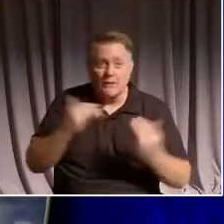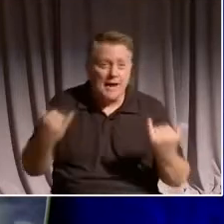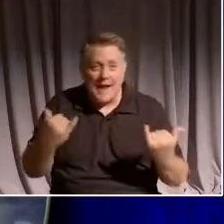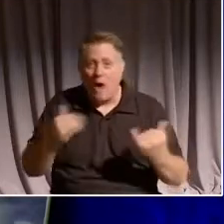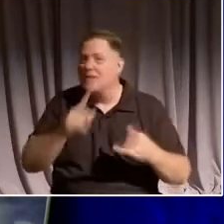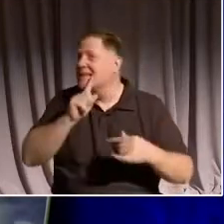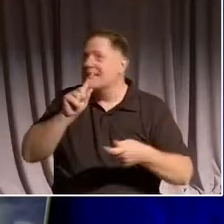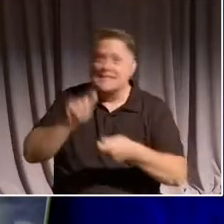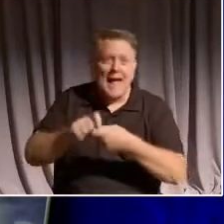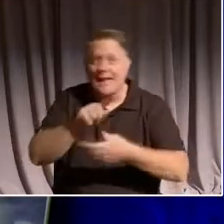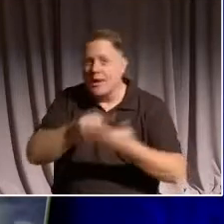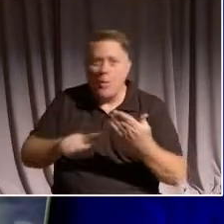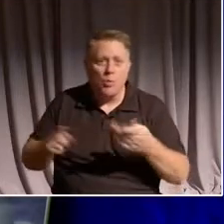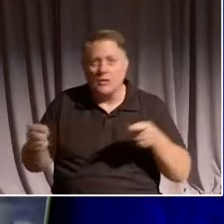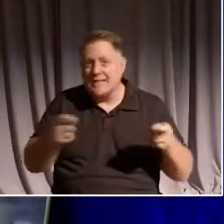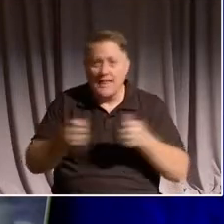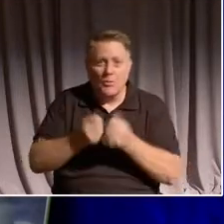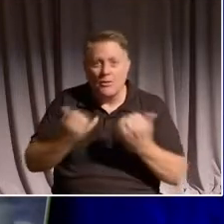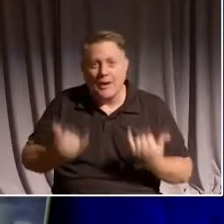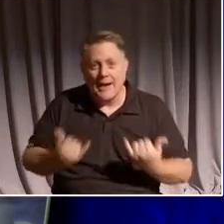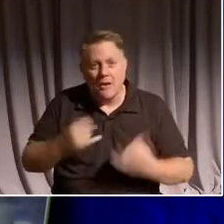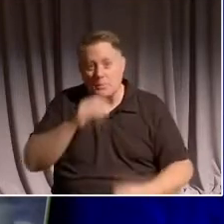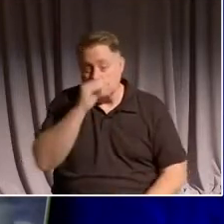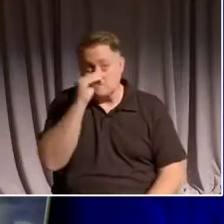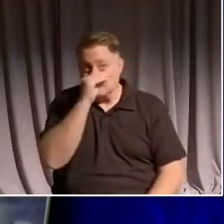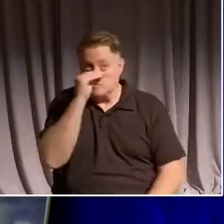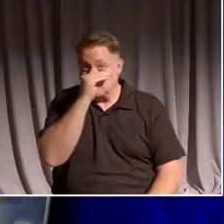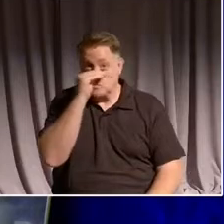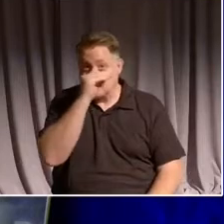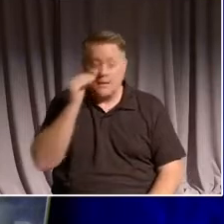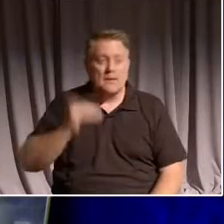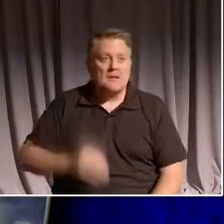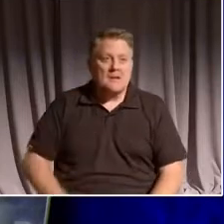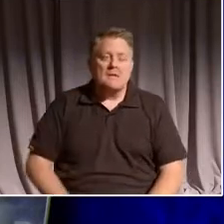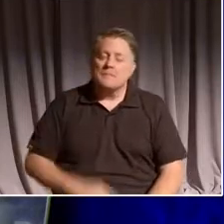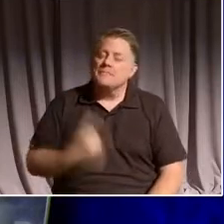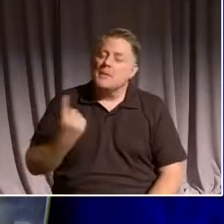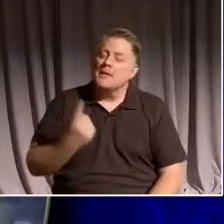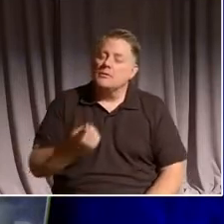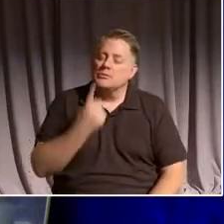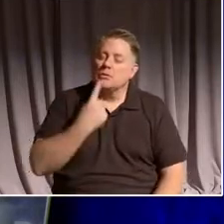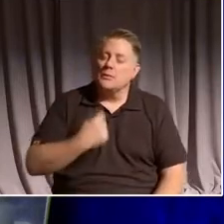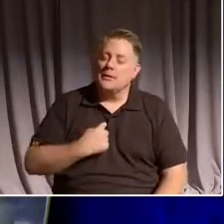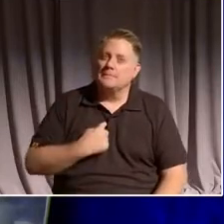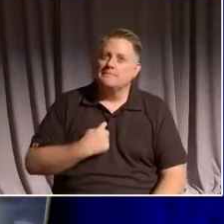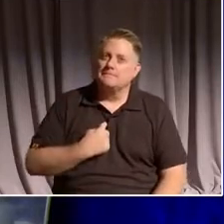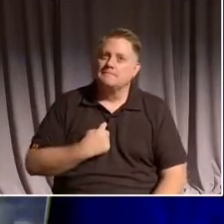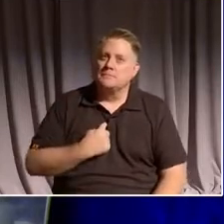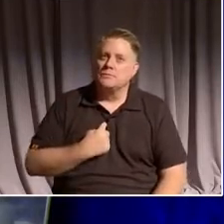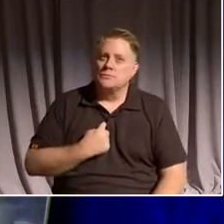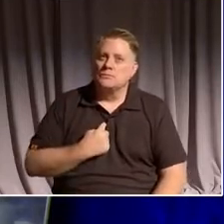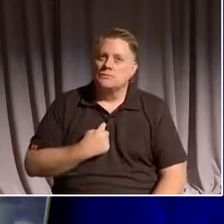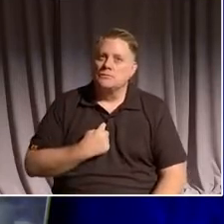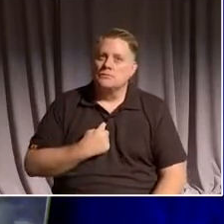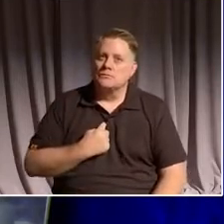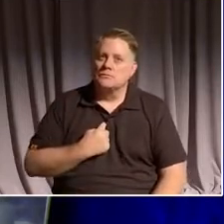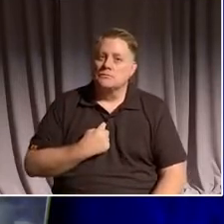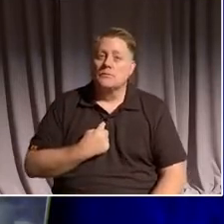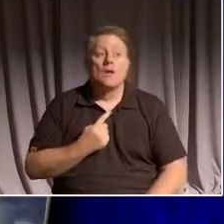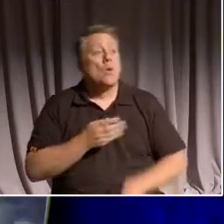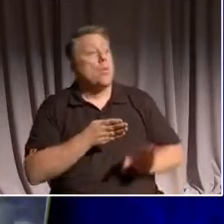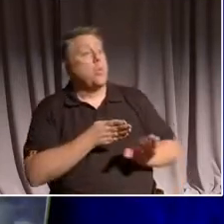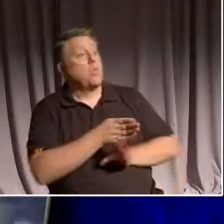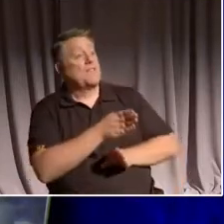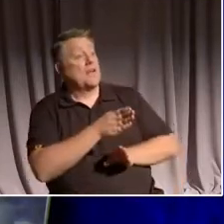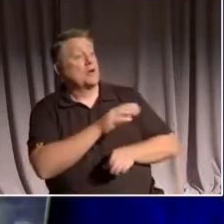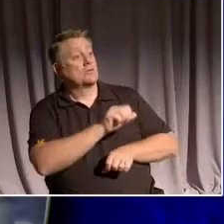now. It's exactly what we're dealing with. So, somebody else reflected to me that oftentimes you work in the field of